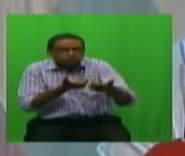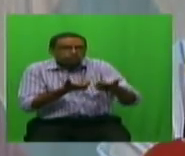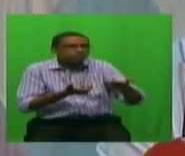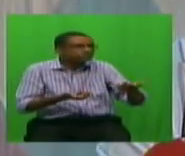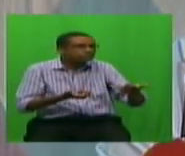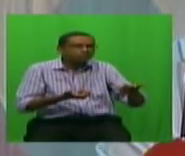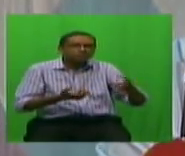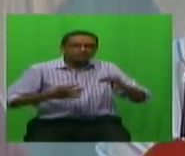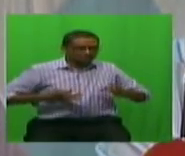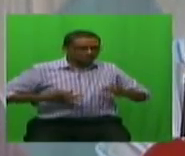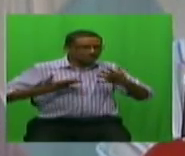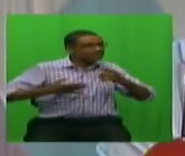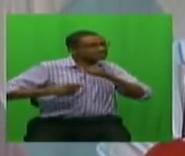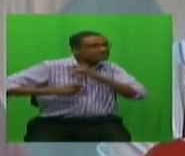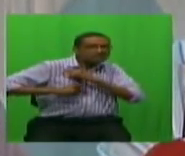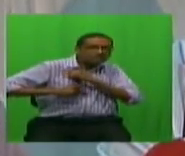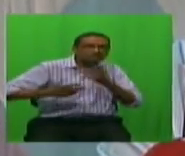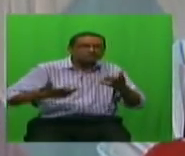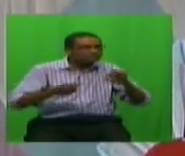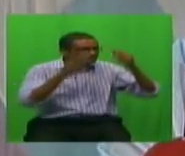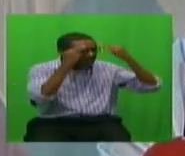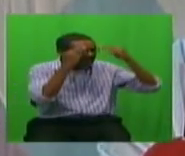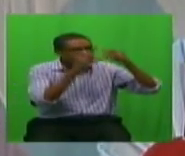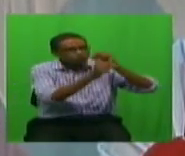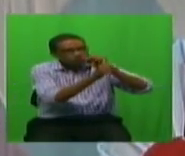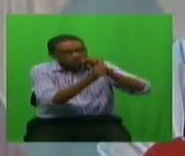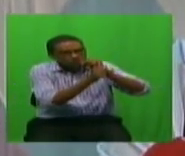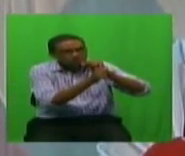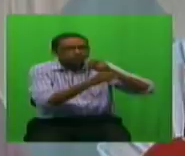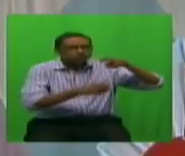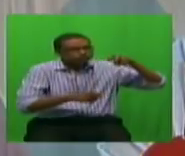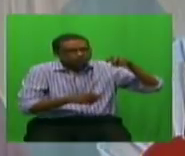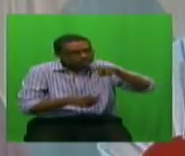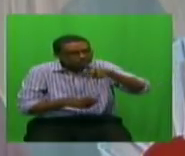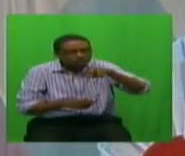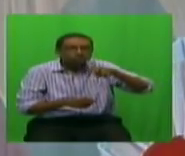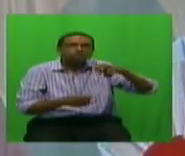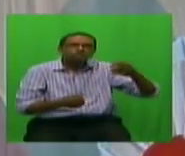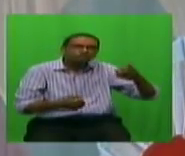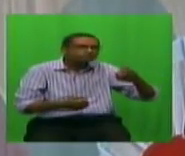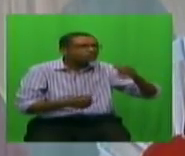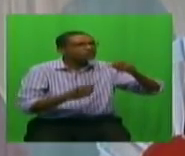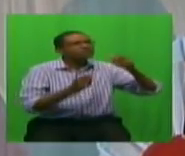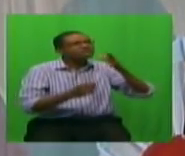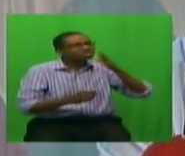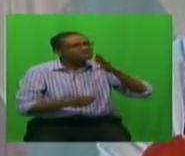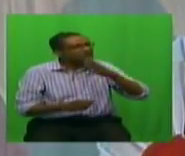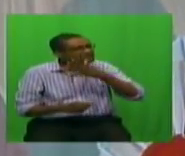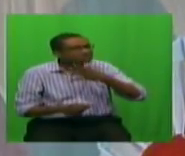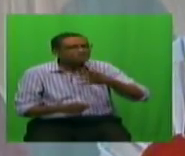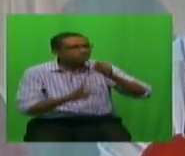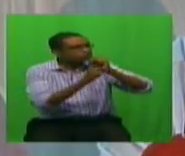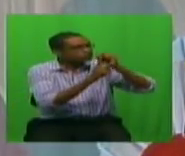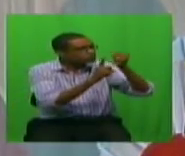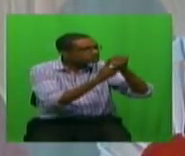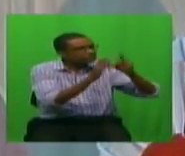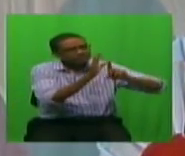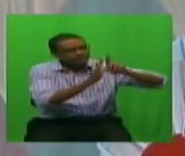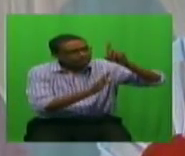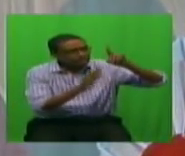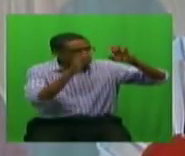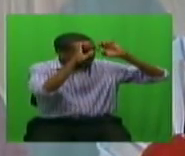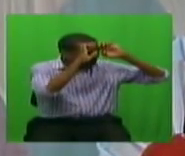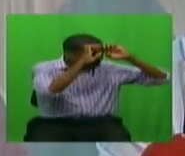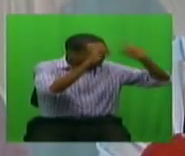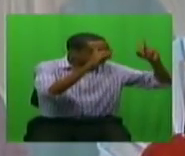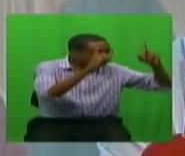lifeguards, Ministry of Works and Transport, Rural Development, Agriculture, Social Development, Education,